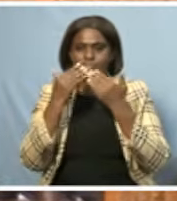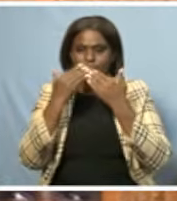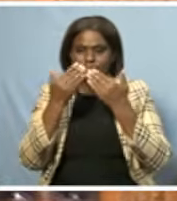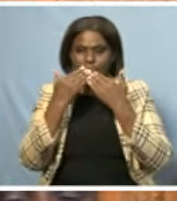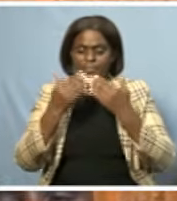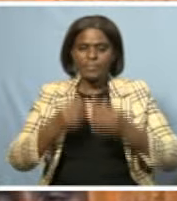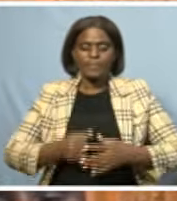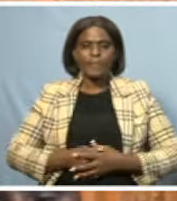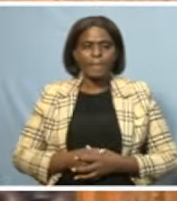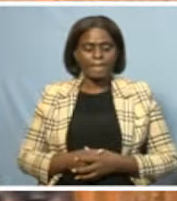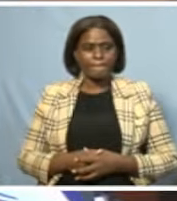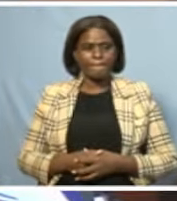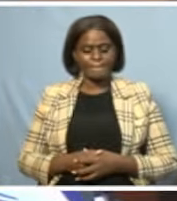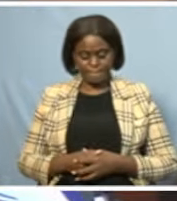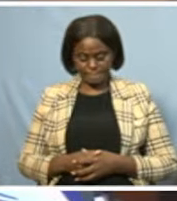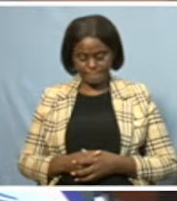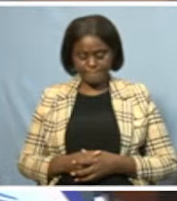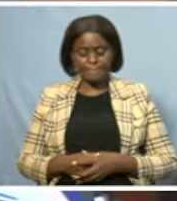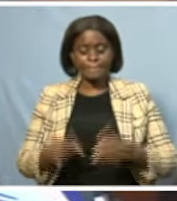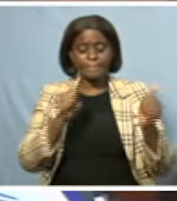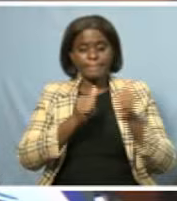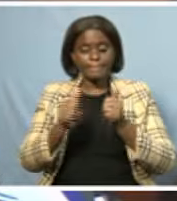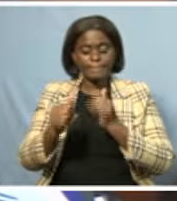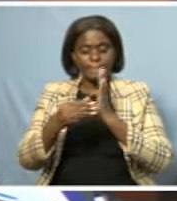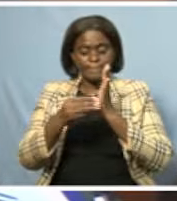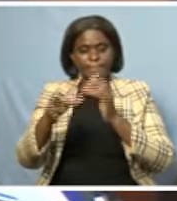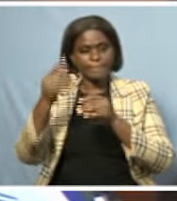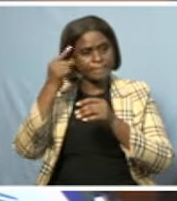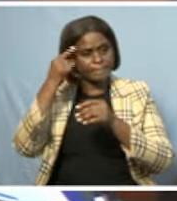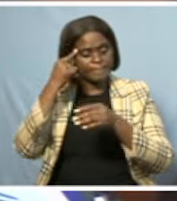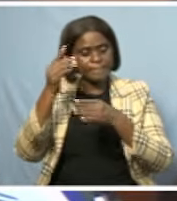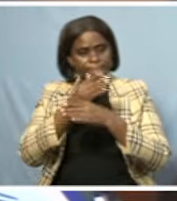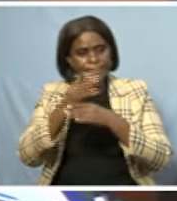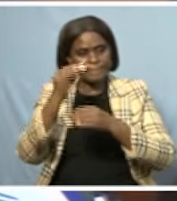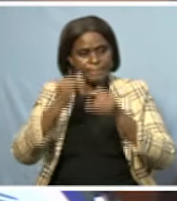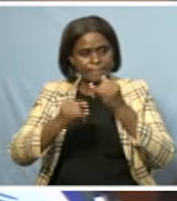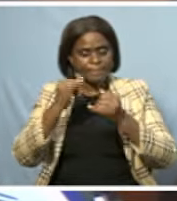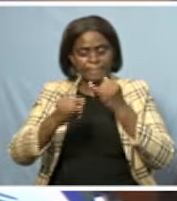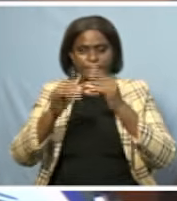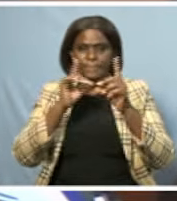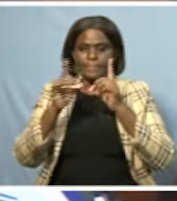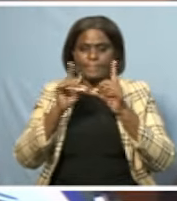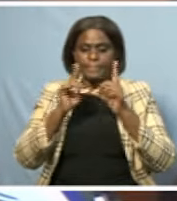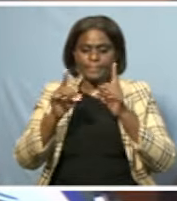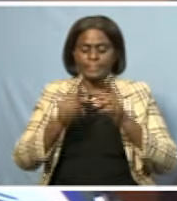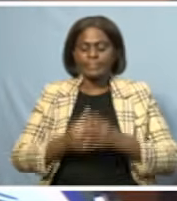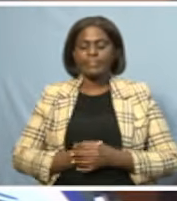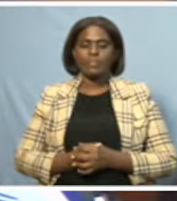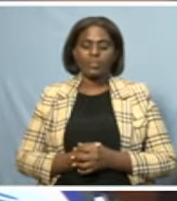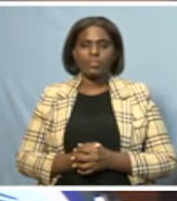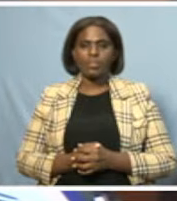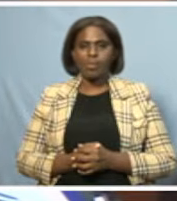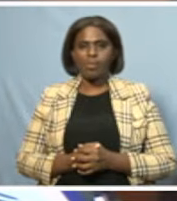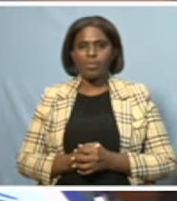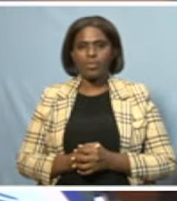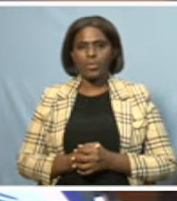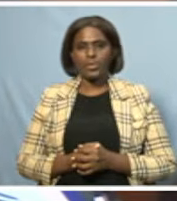you. Thank you. The acting leader of government business wind-up debate.